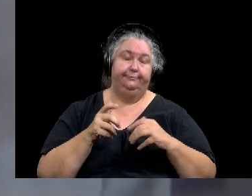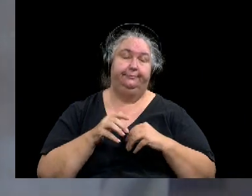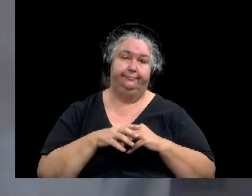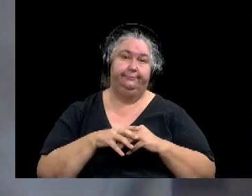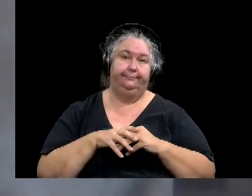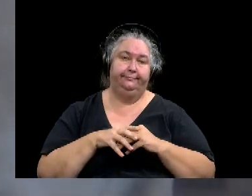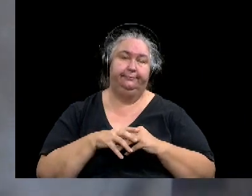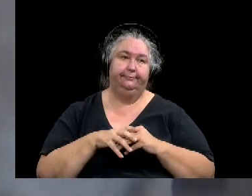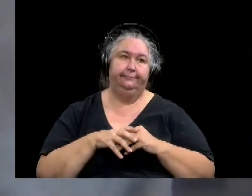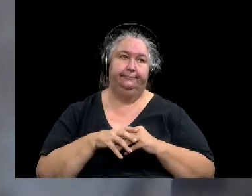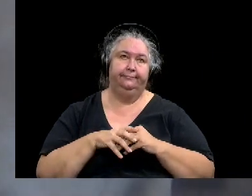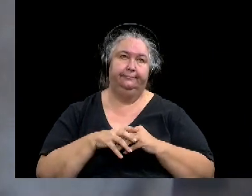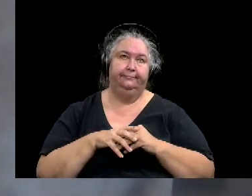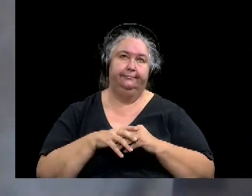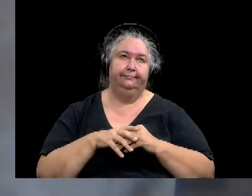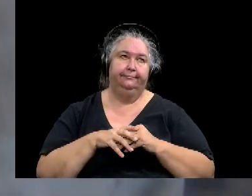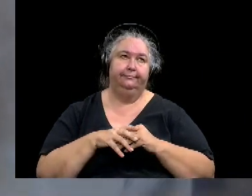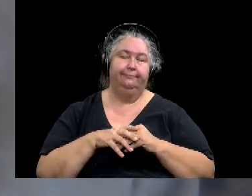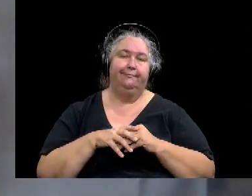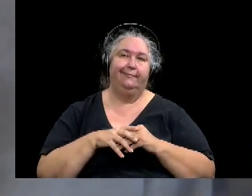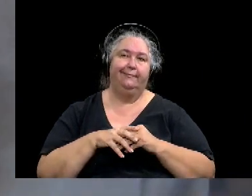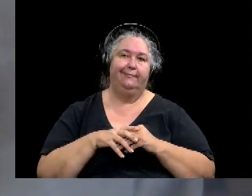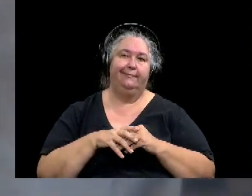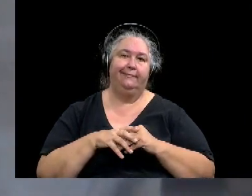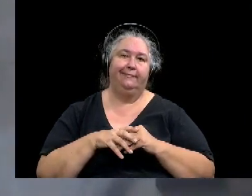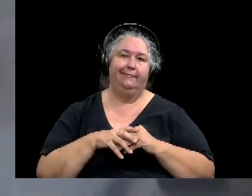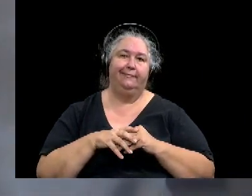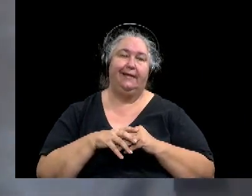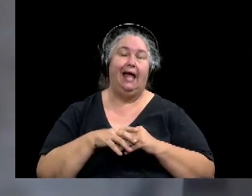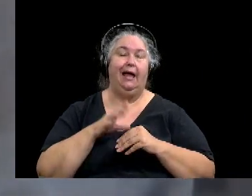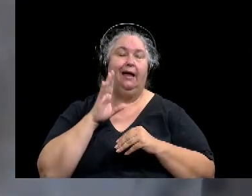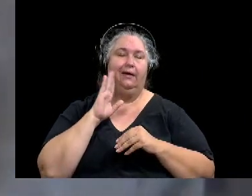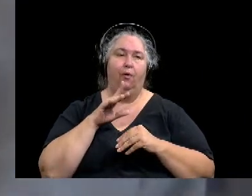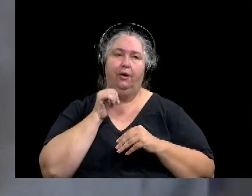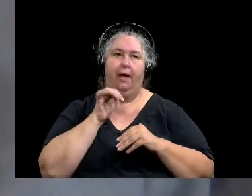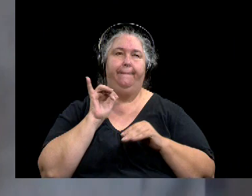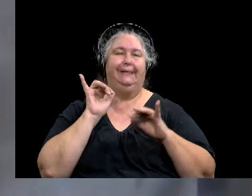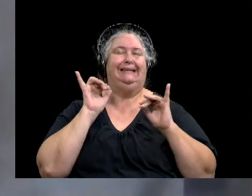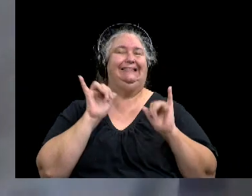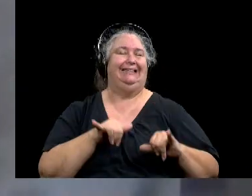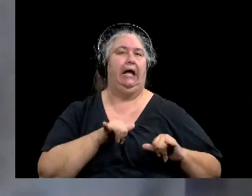Thanksgiving. More than likely, it will not be traditional.